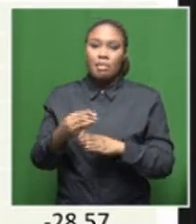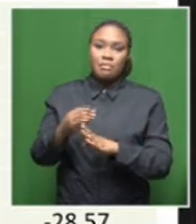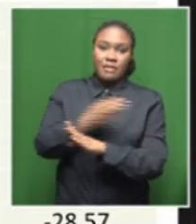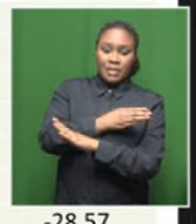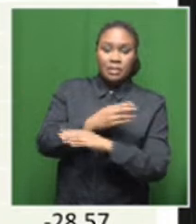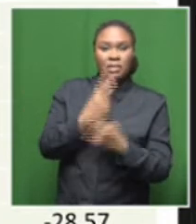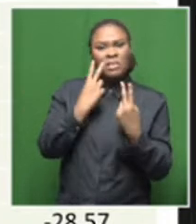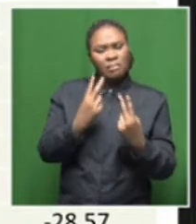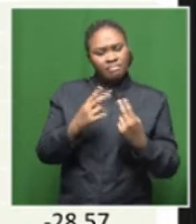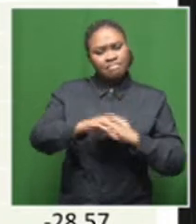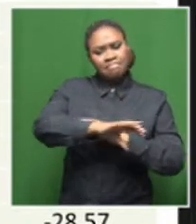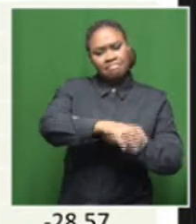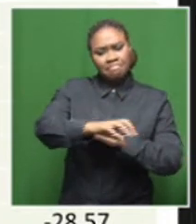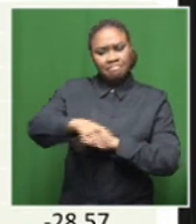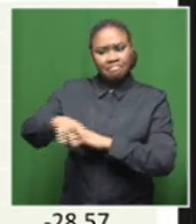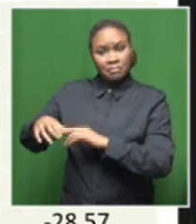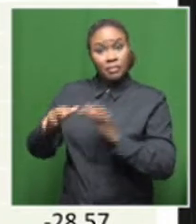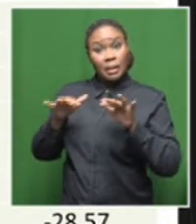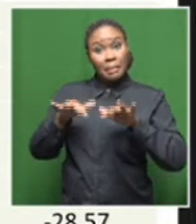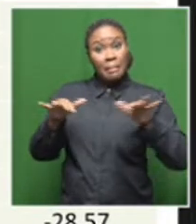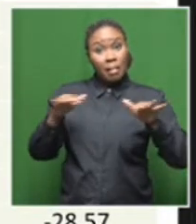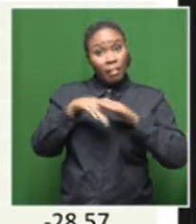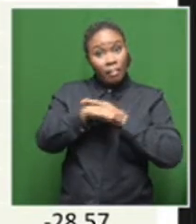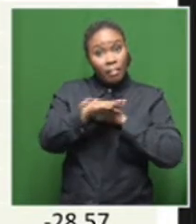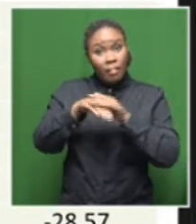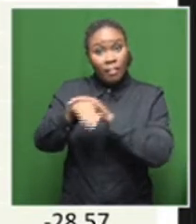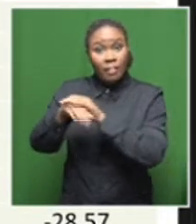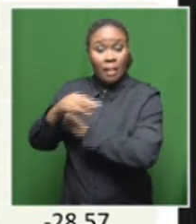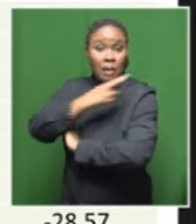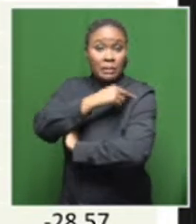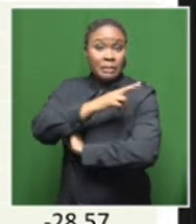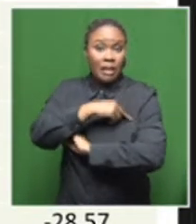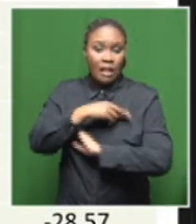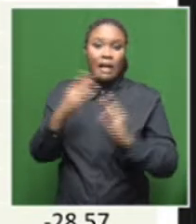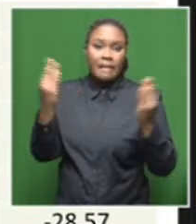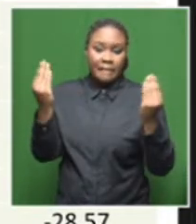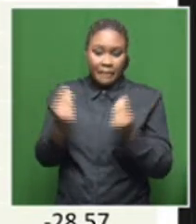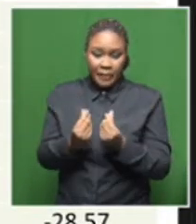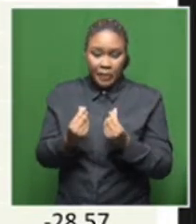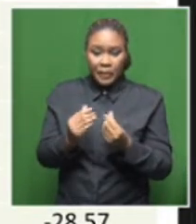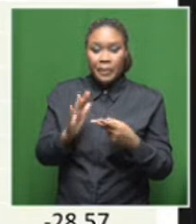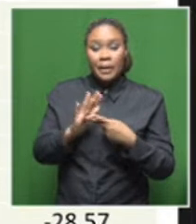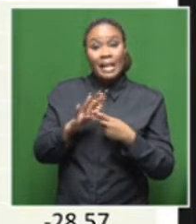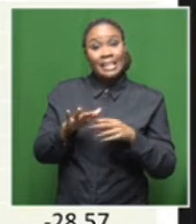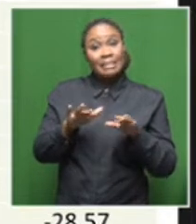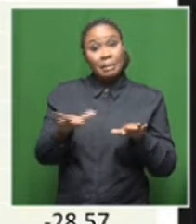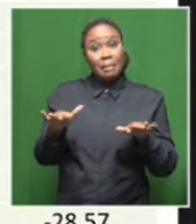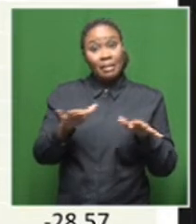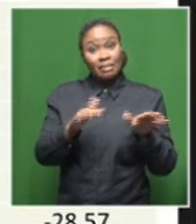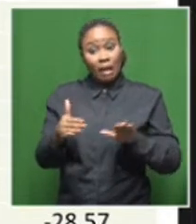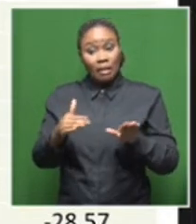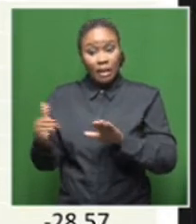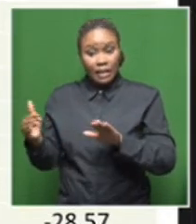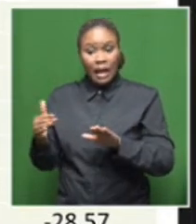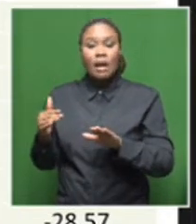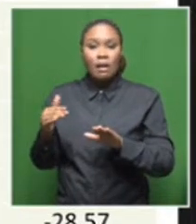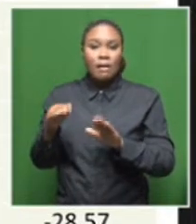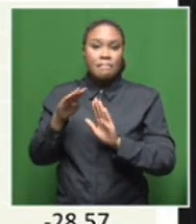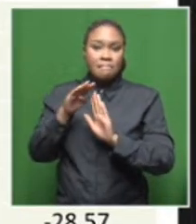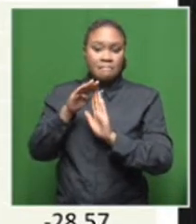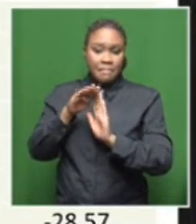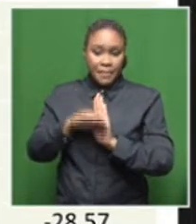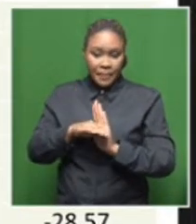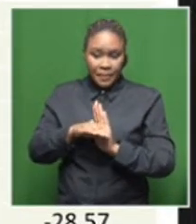decrease in hospital admissions and a decrease in deaths that were reported from hospital. So this continues the downward trajectory